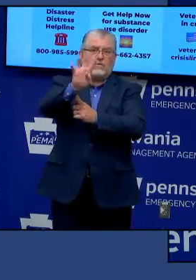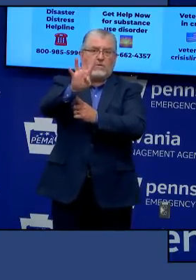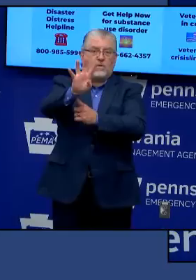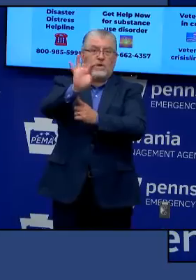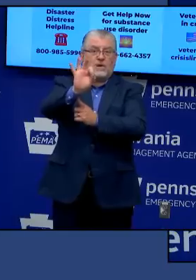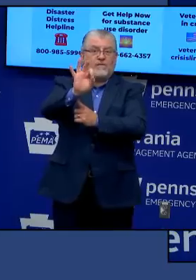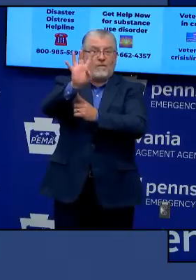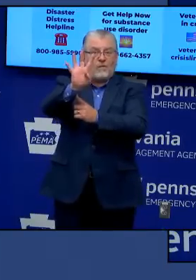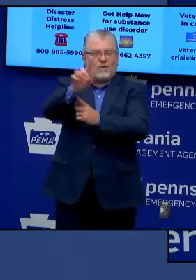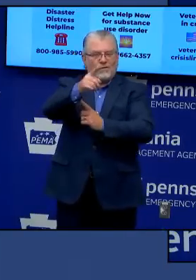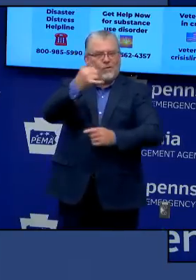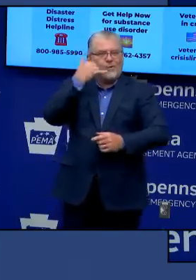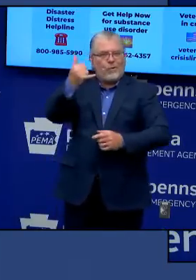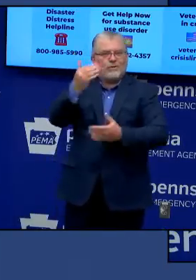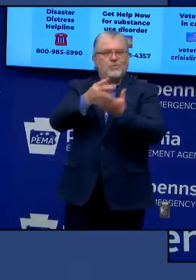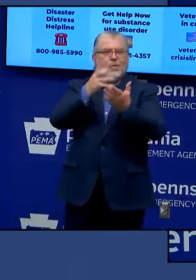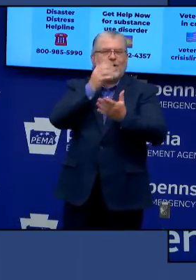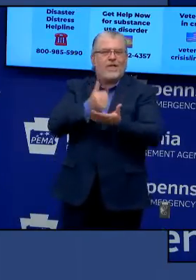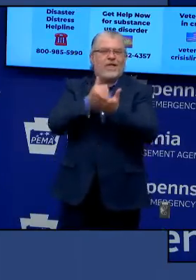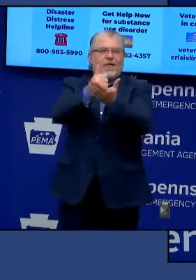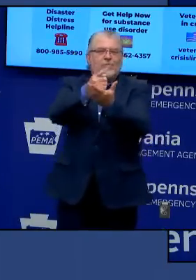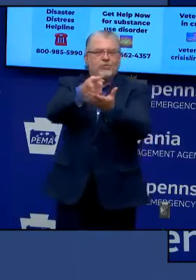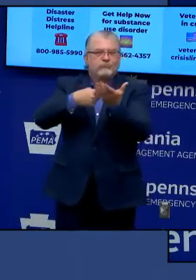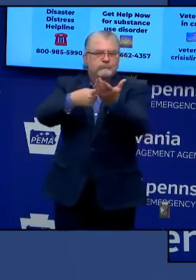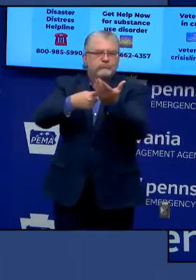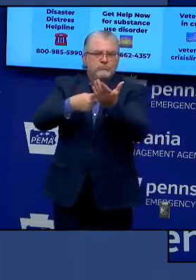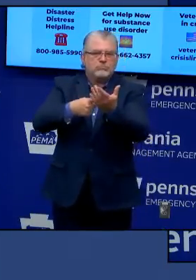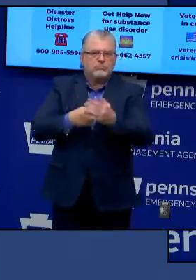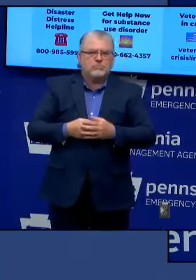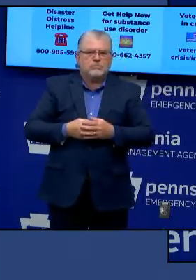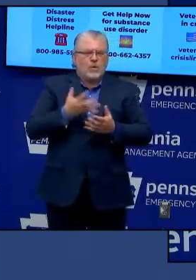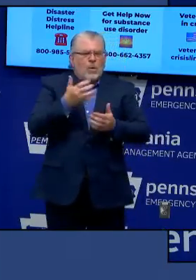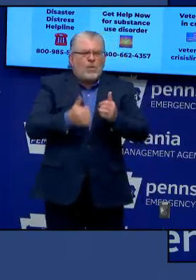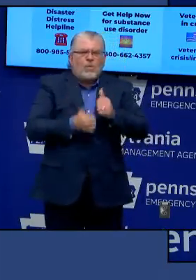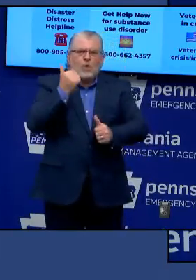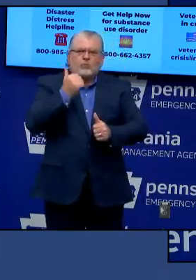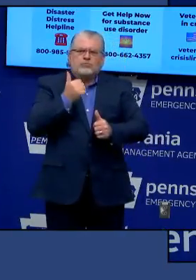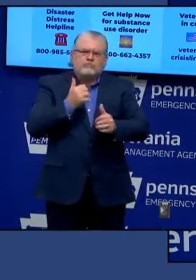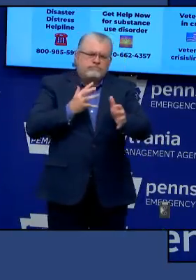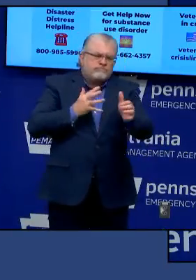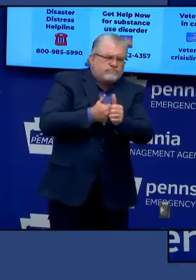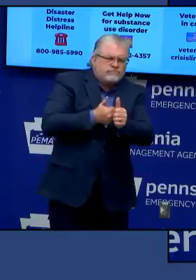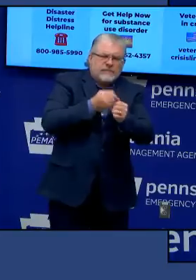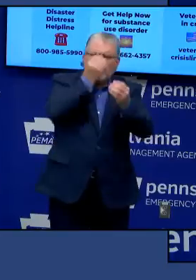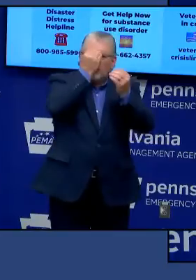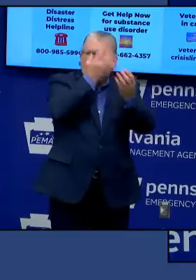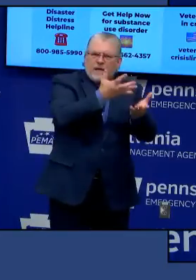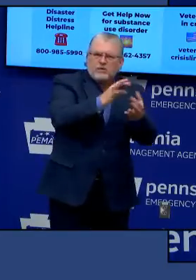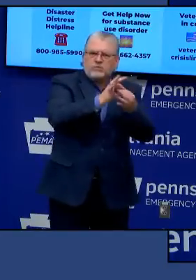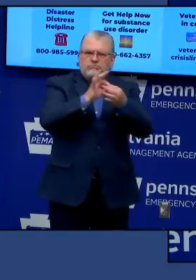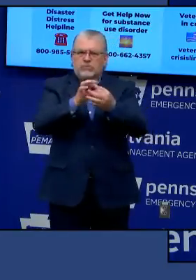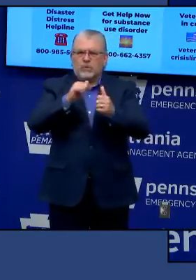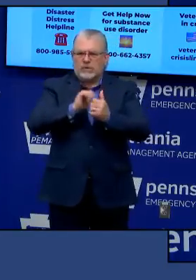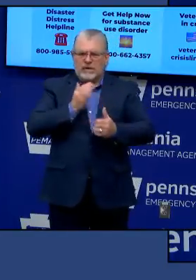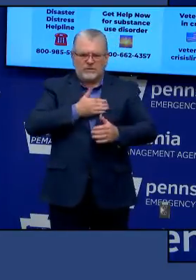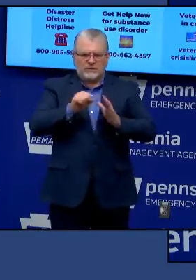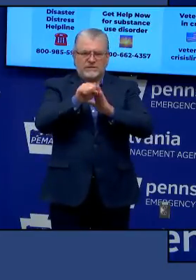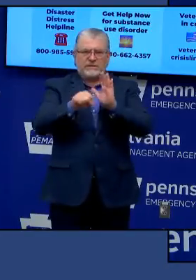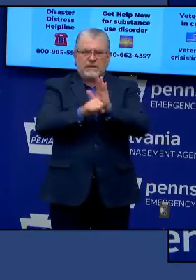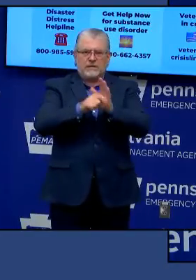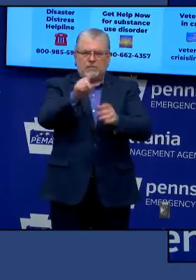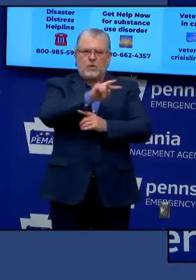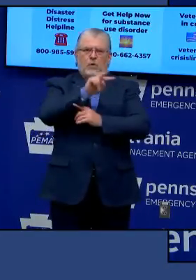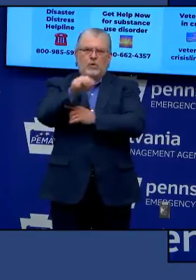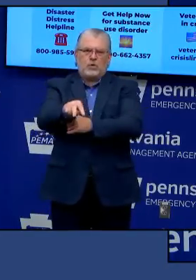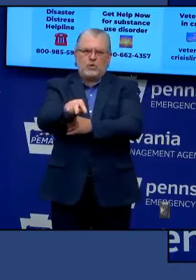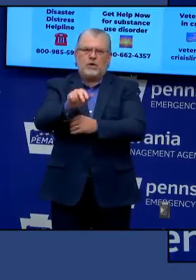1-855-284-2494. For the most reliable information related to Pennsylvania's response to COVID-19, please